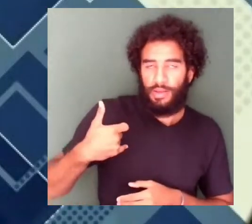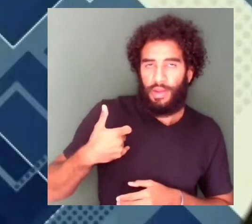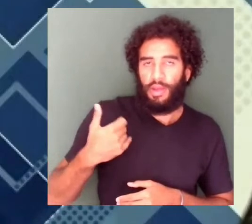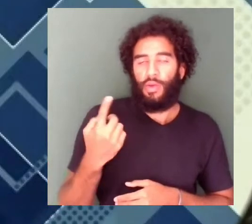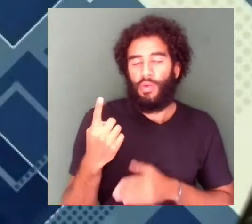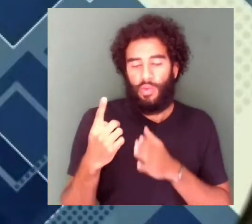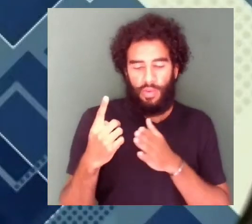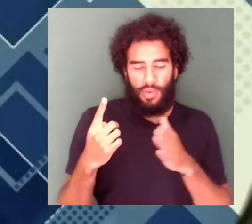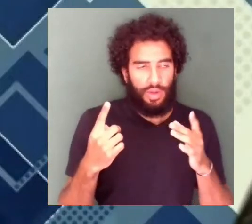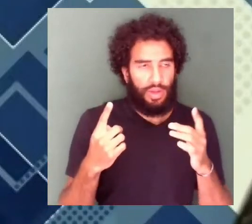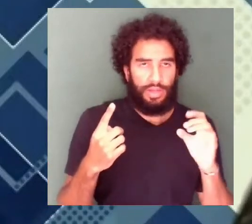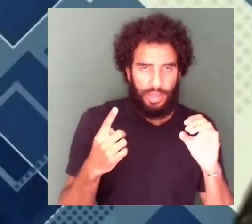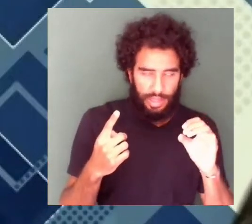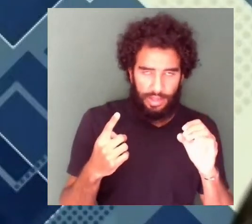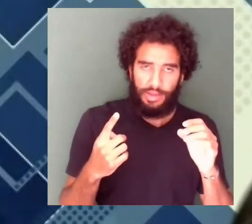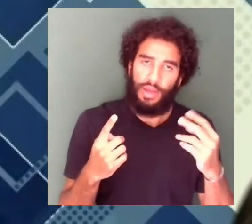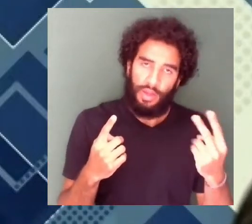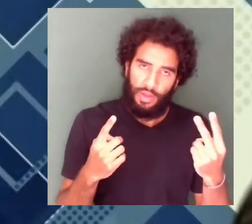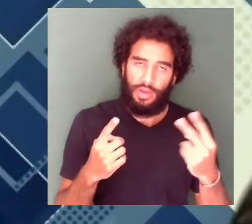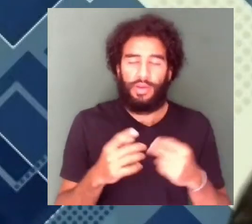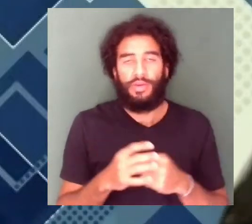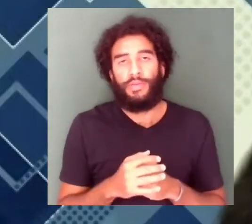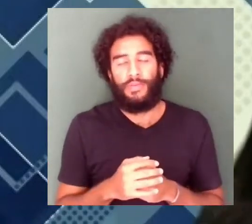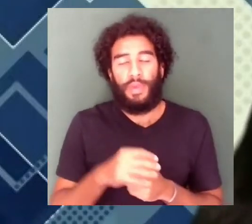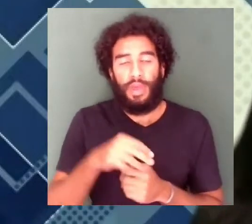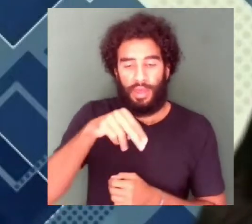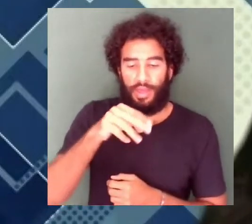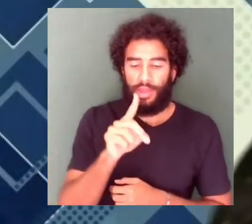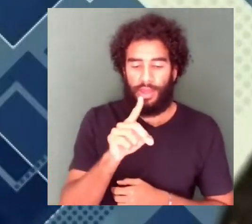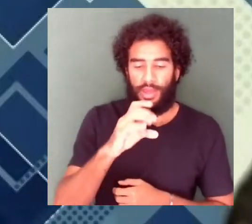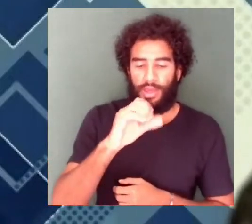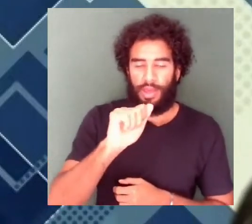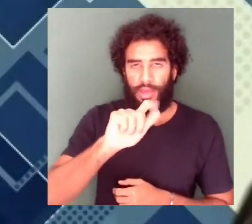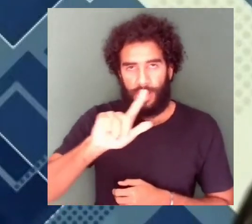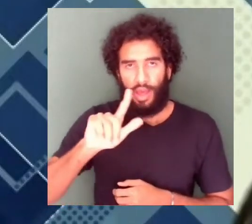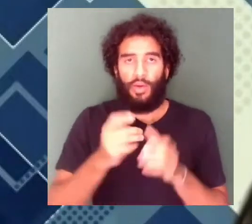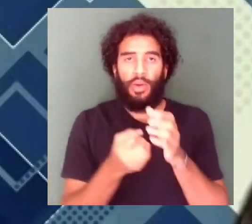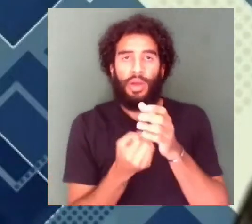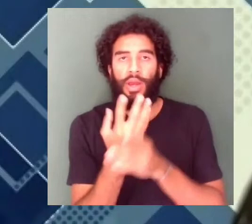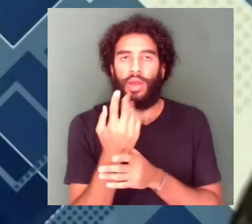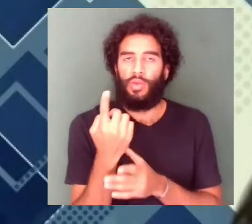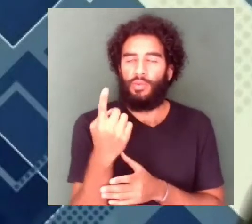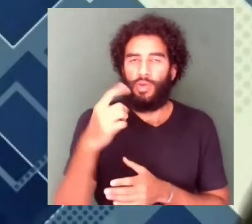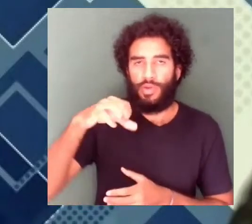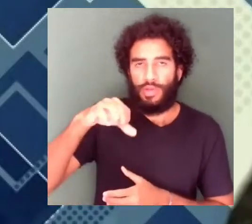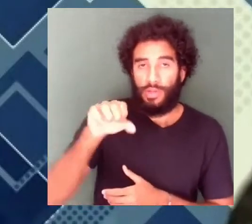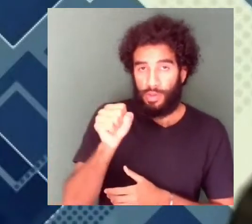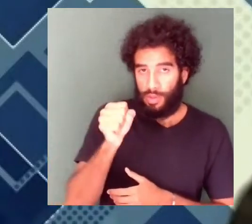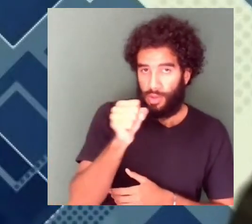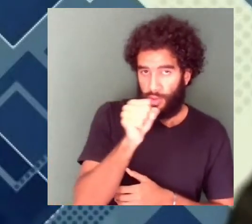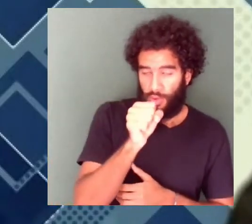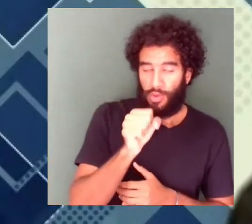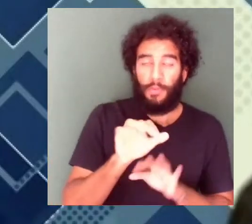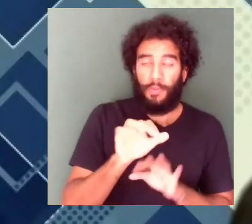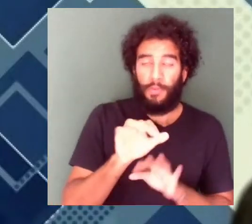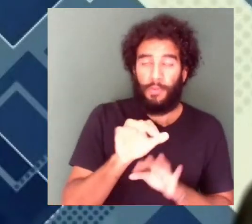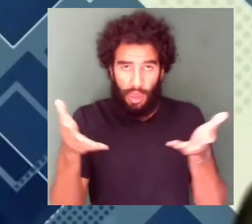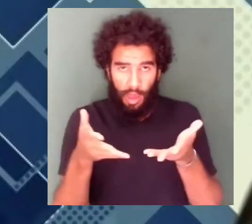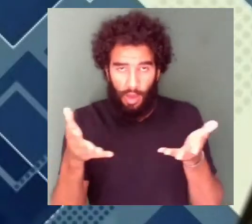commercialization of products for early childhood, and it was created in